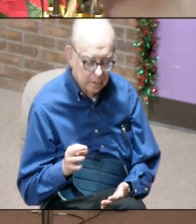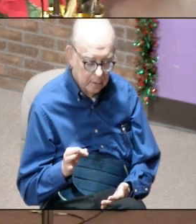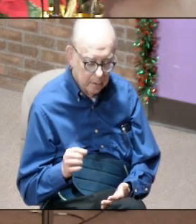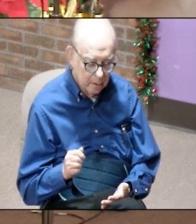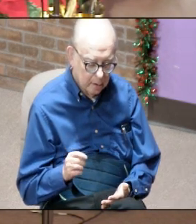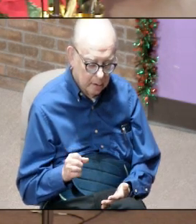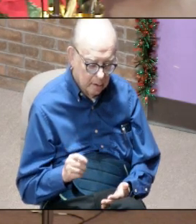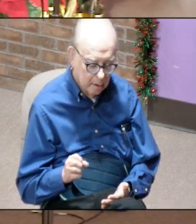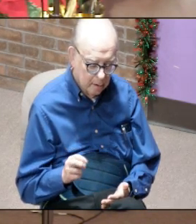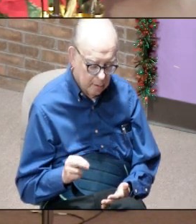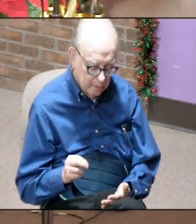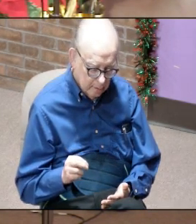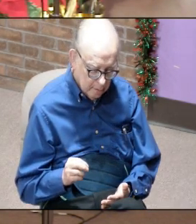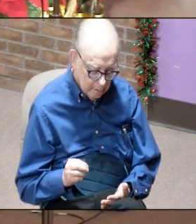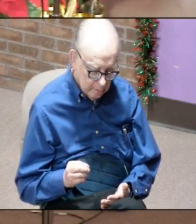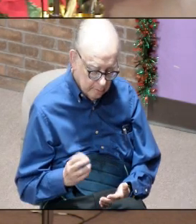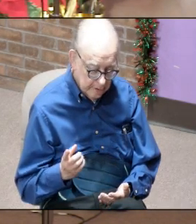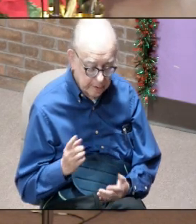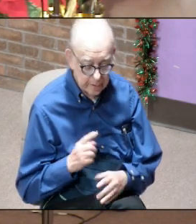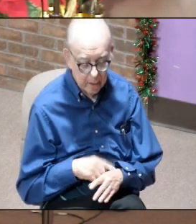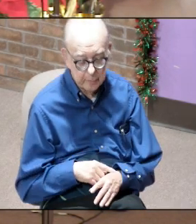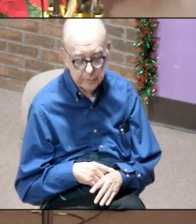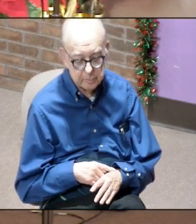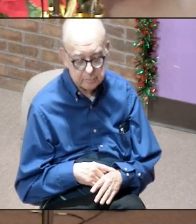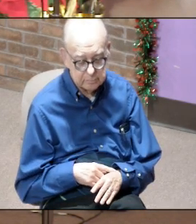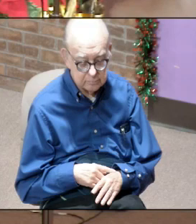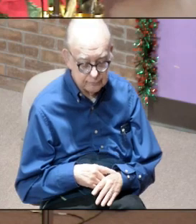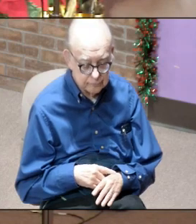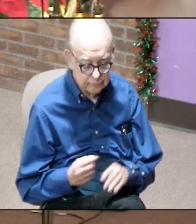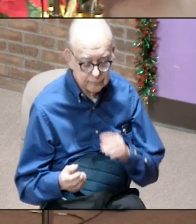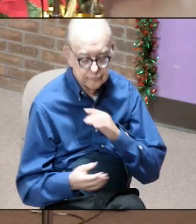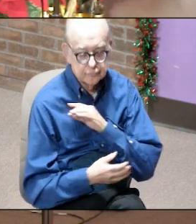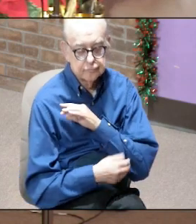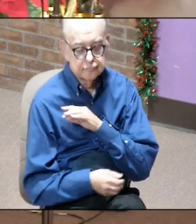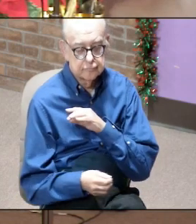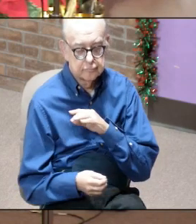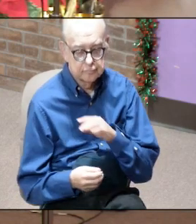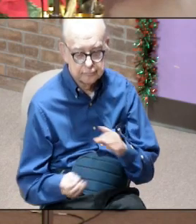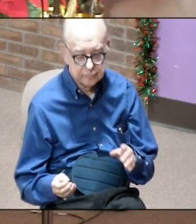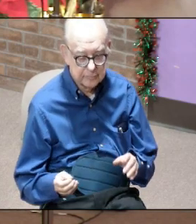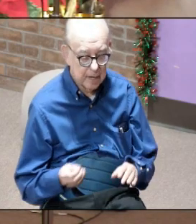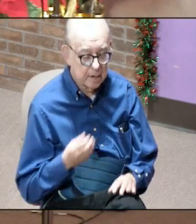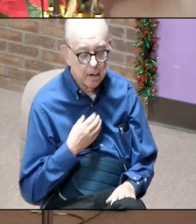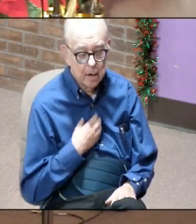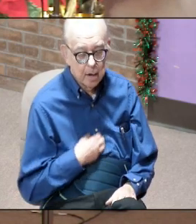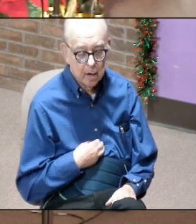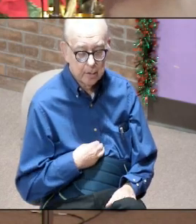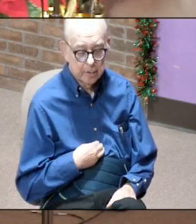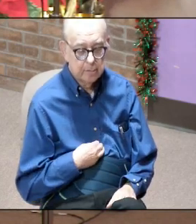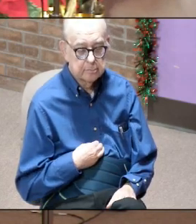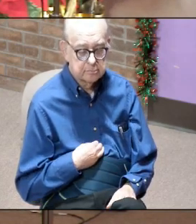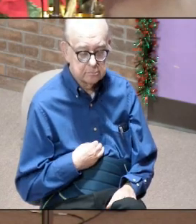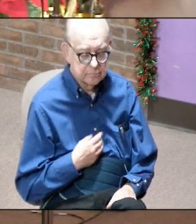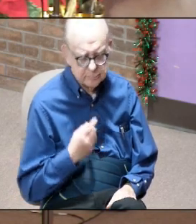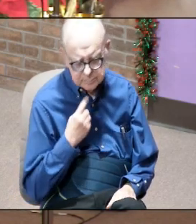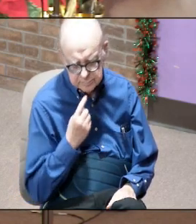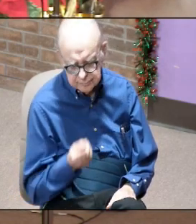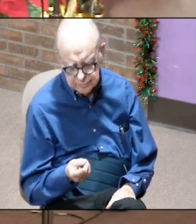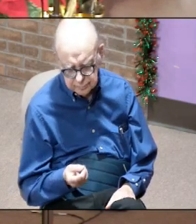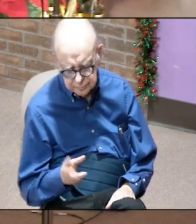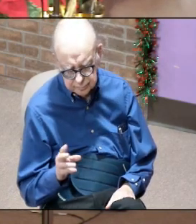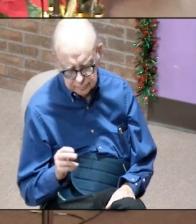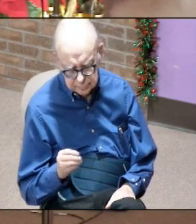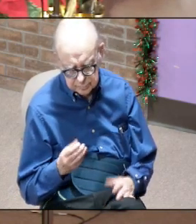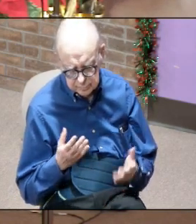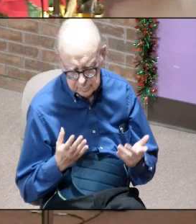There is a lot of times poverty and hunger. You say, well,